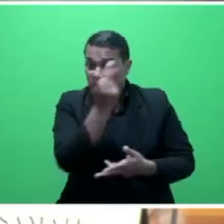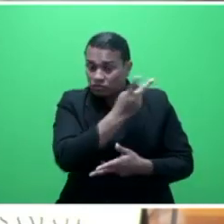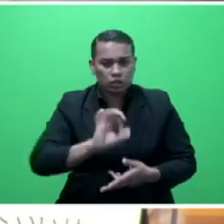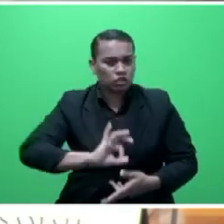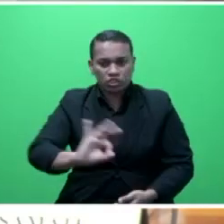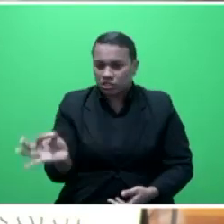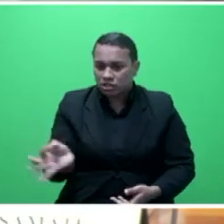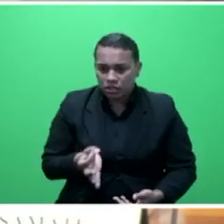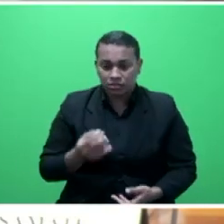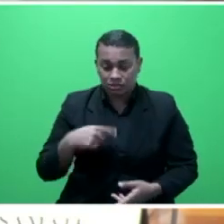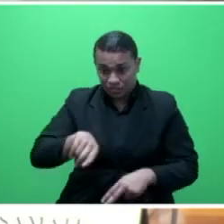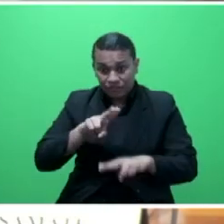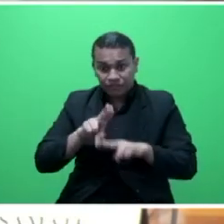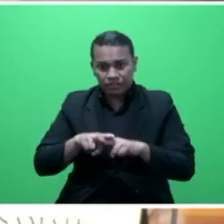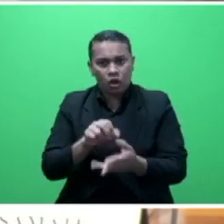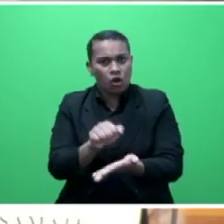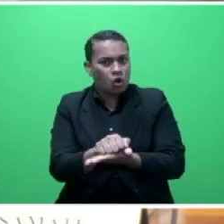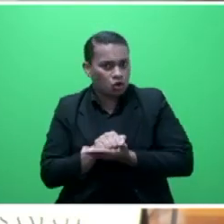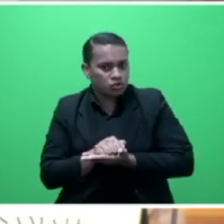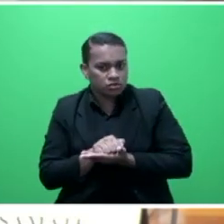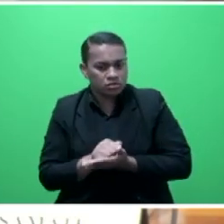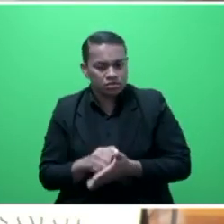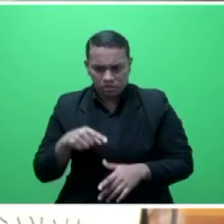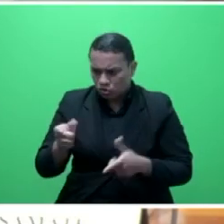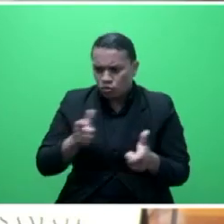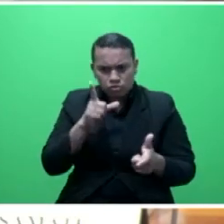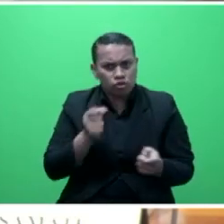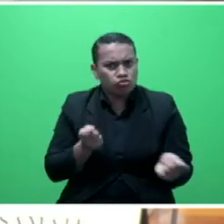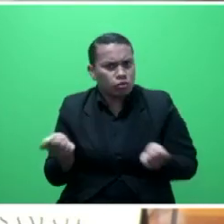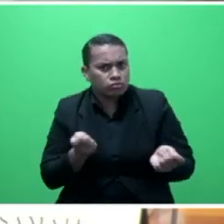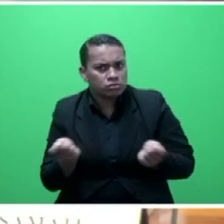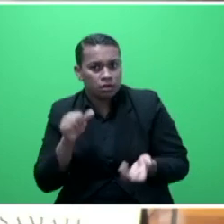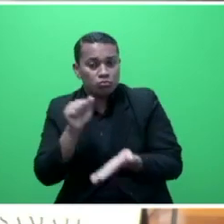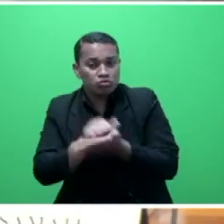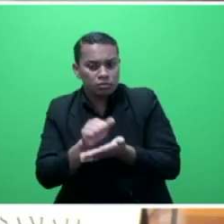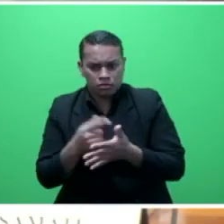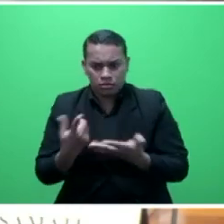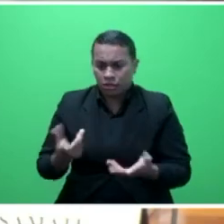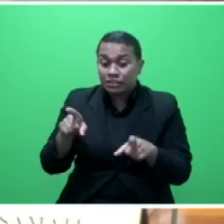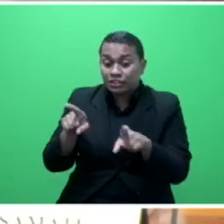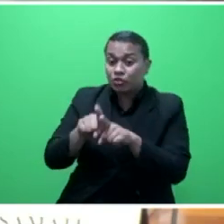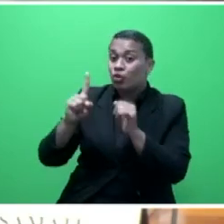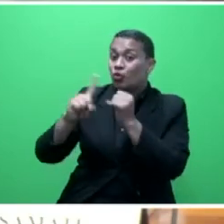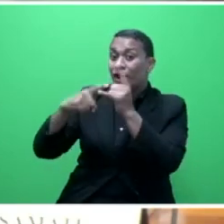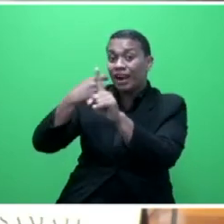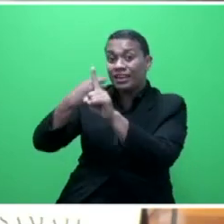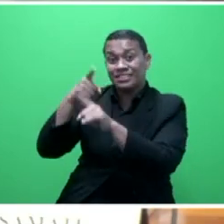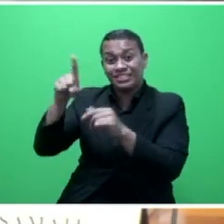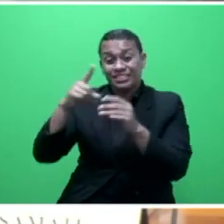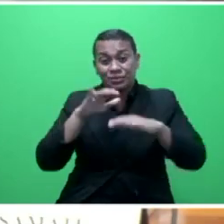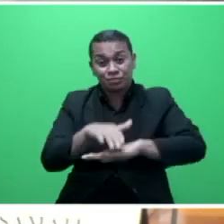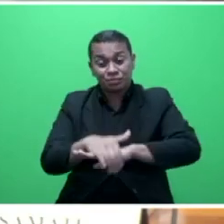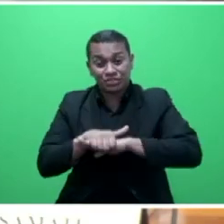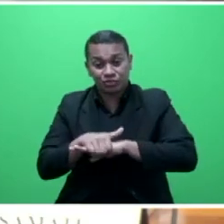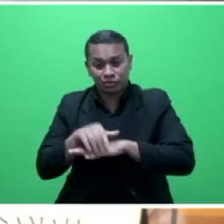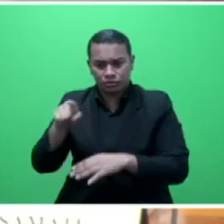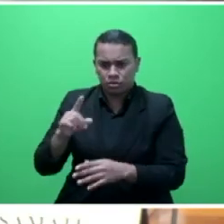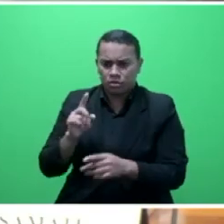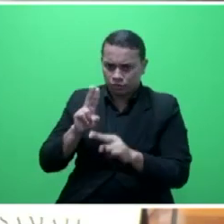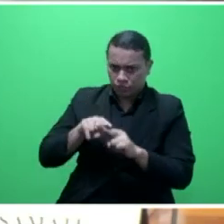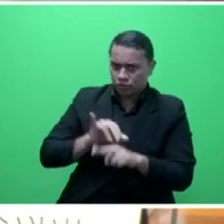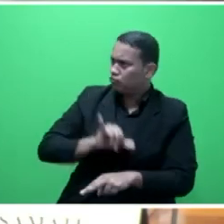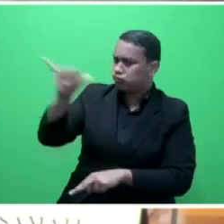they, like the United Kingdom, see that Fiji's success against COVID merits the removal of their own quarantine requirements for